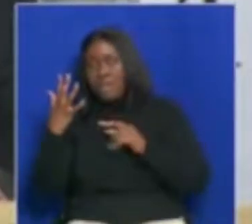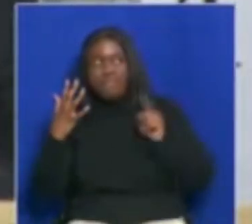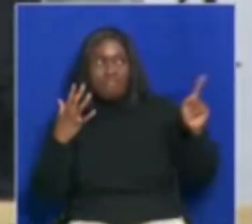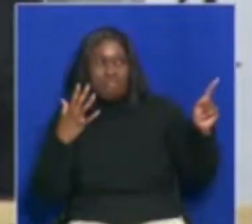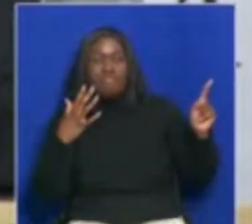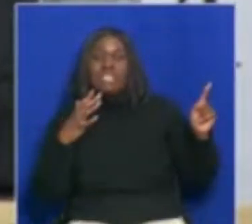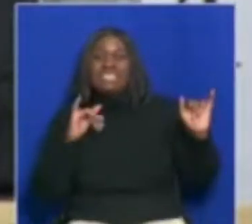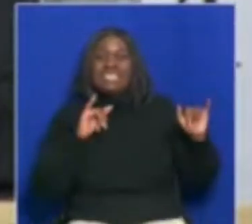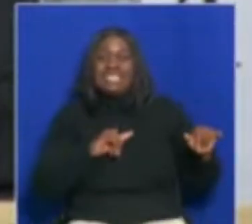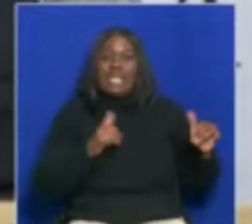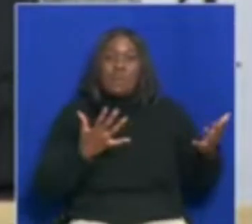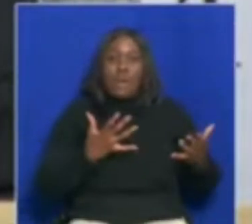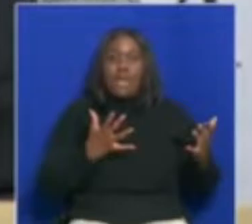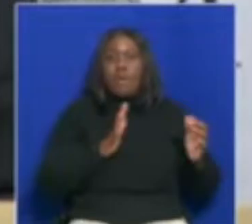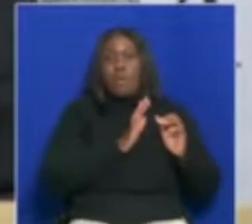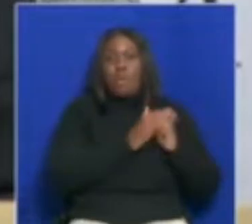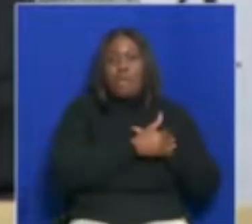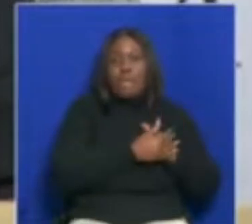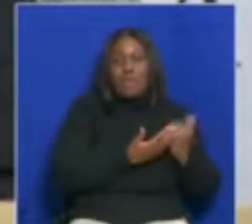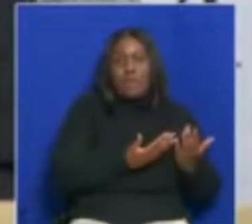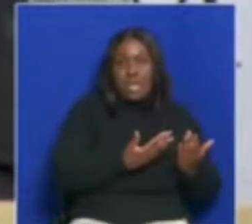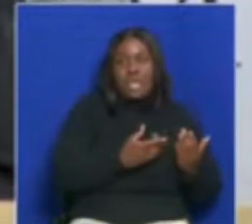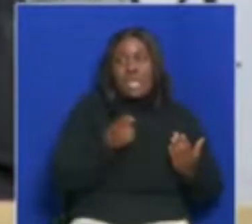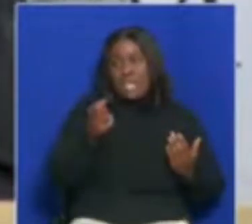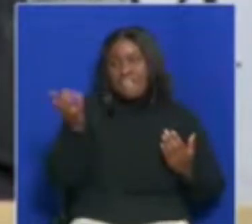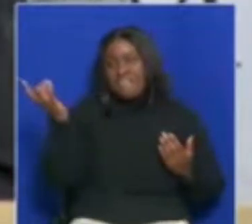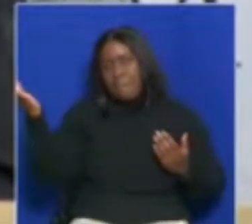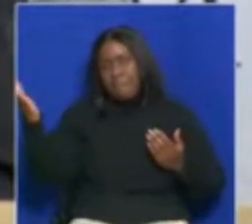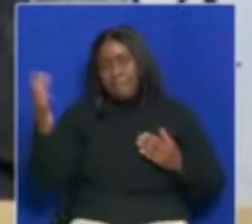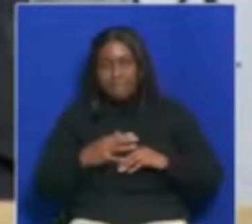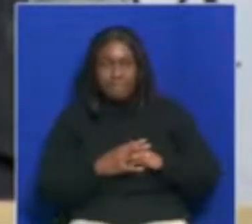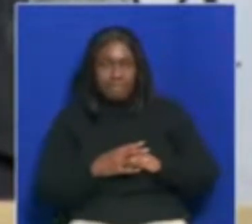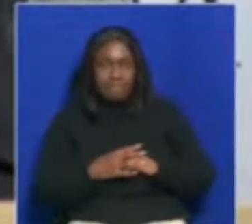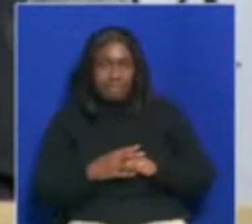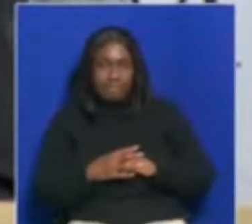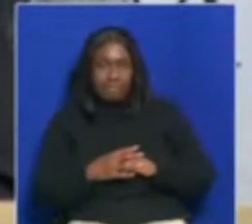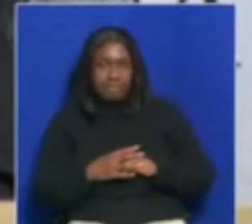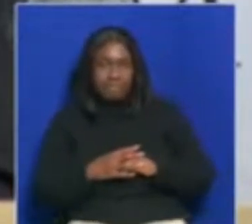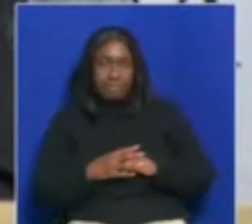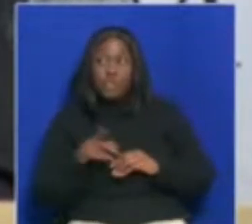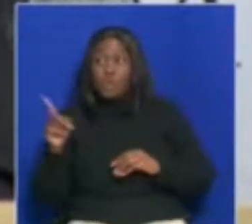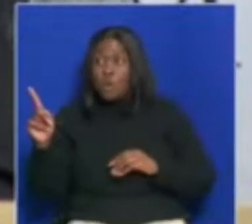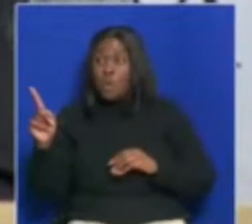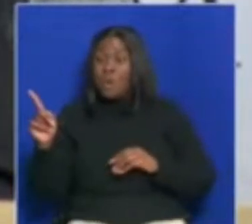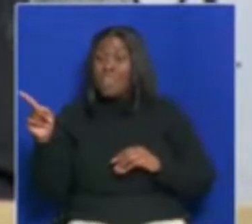hiding. So they took him to the